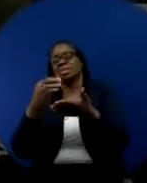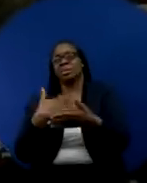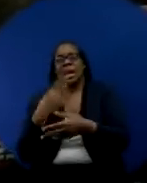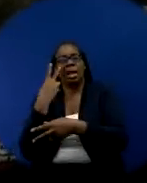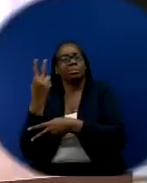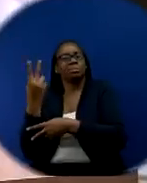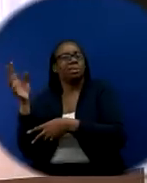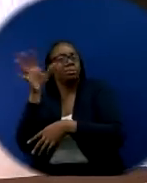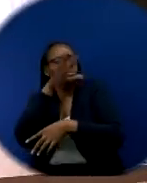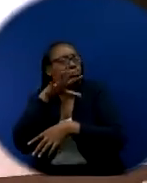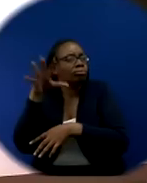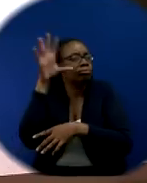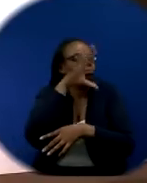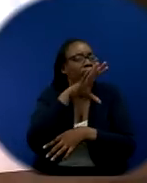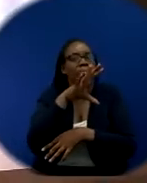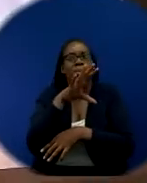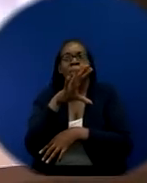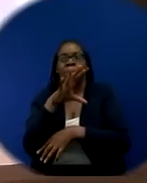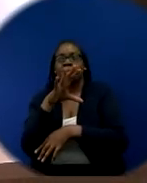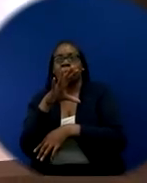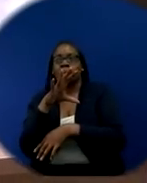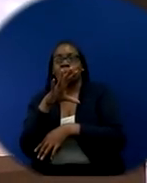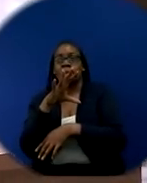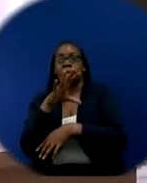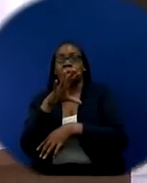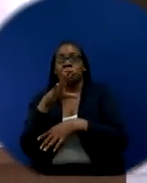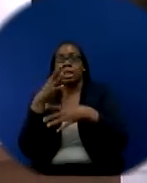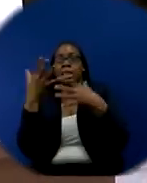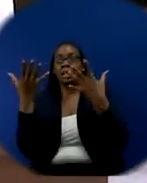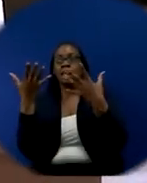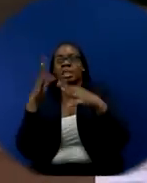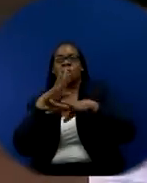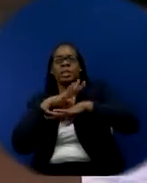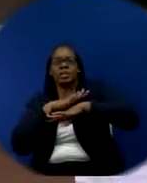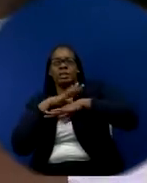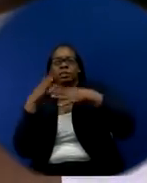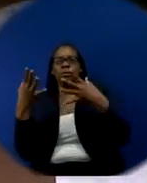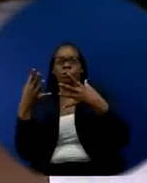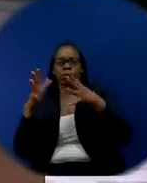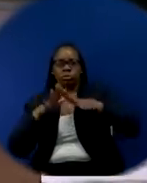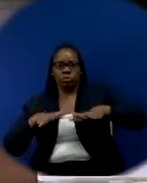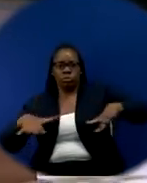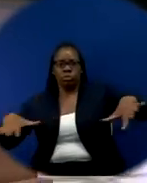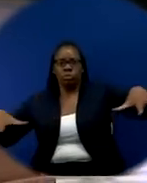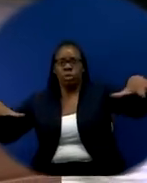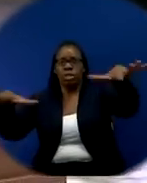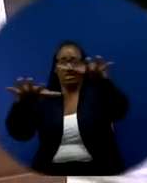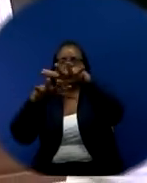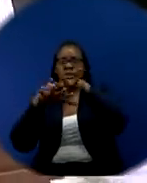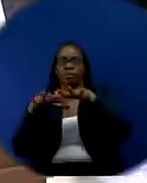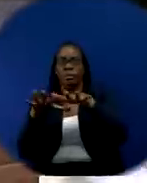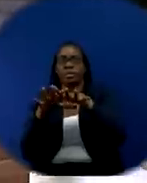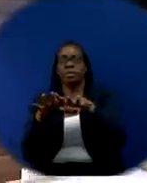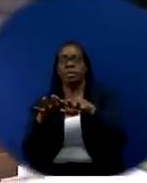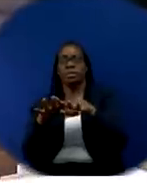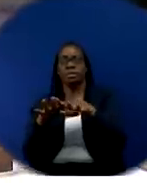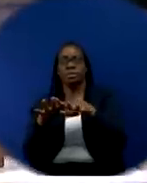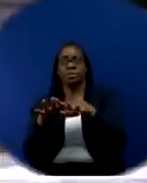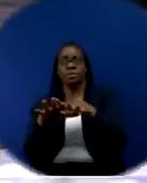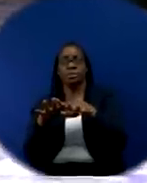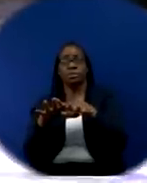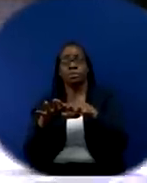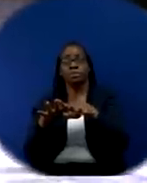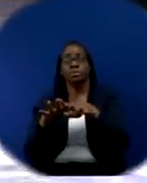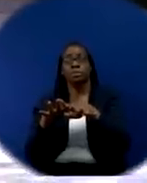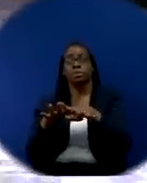it. This dude is consumed with his possessions. And because he's consuming his